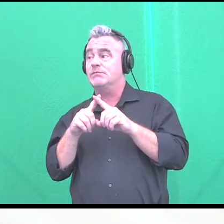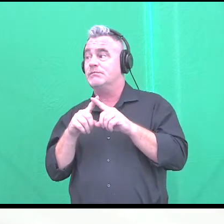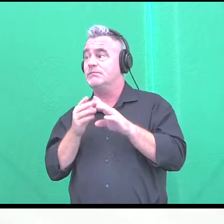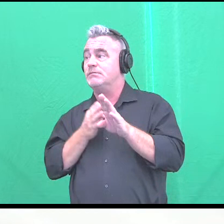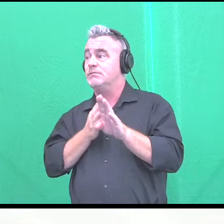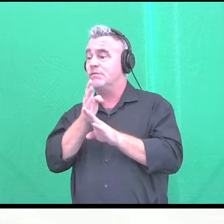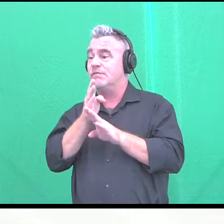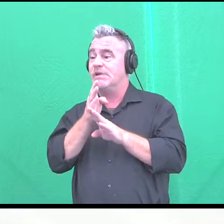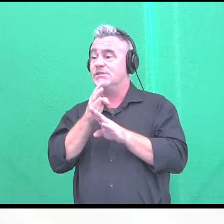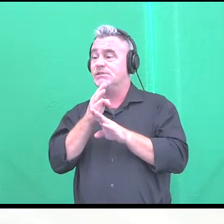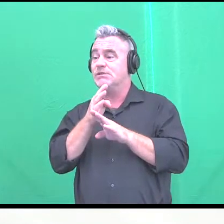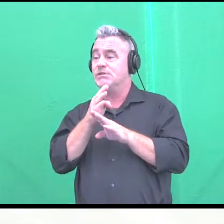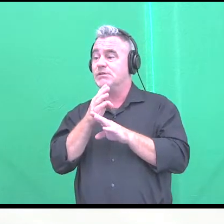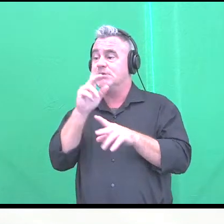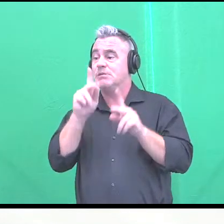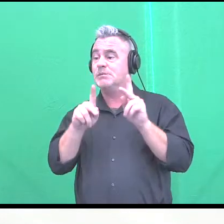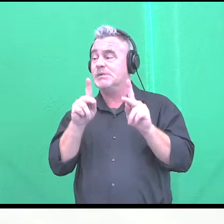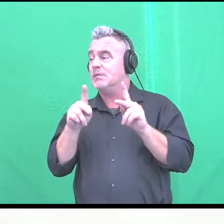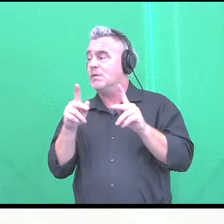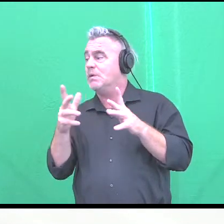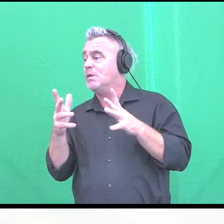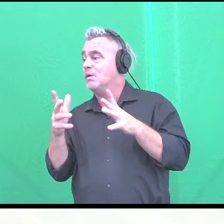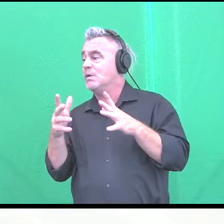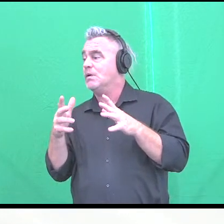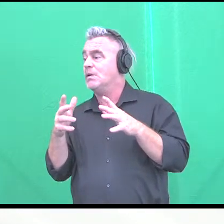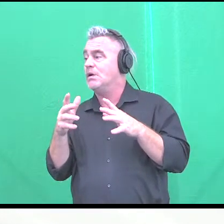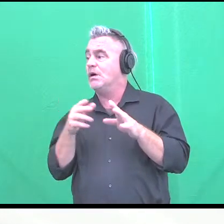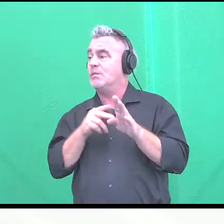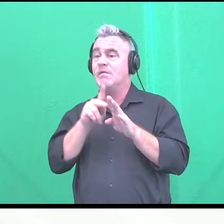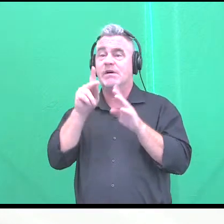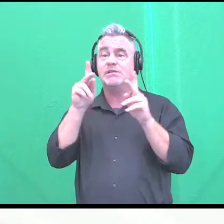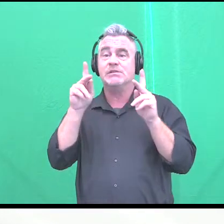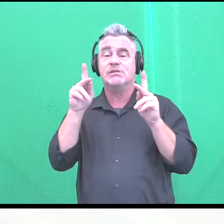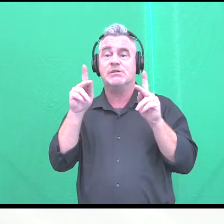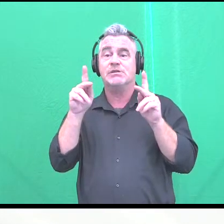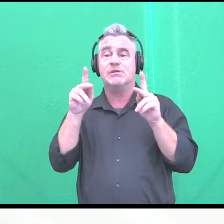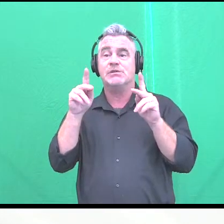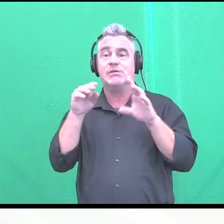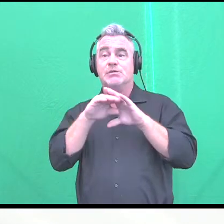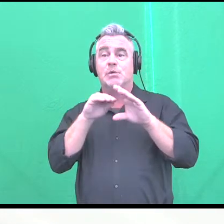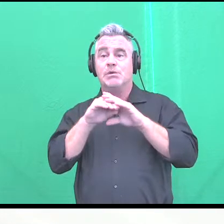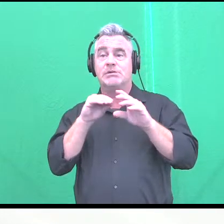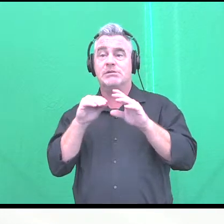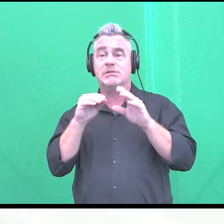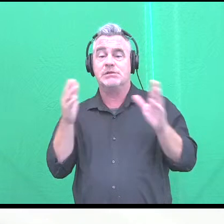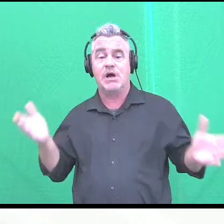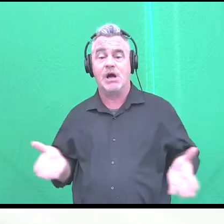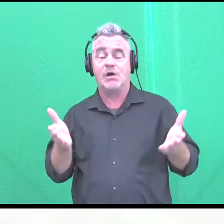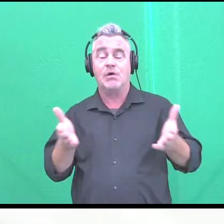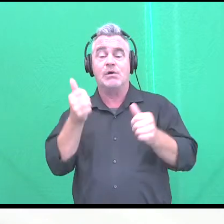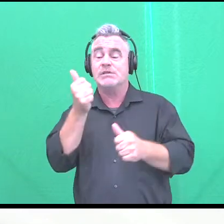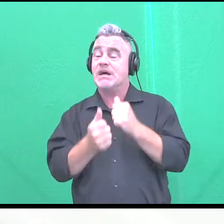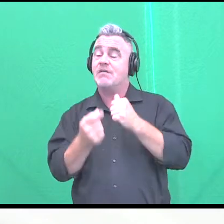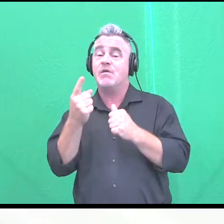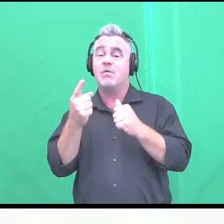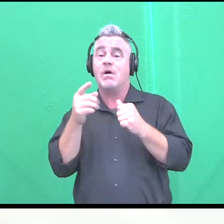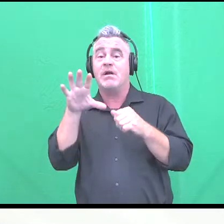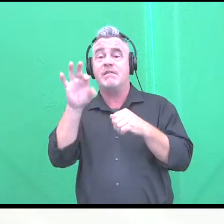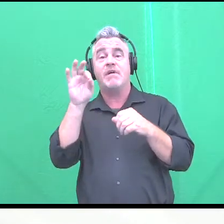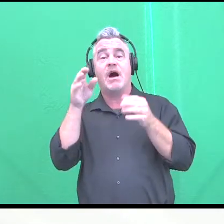professional sources of that information. And I would encourage all of us to try to find ways